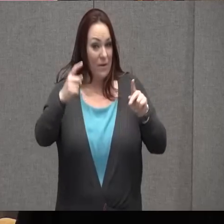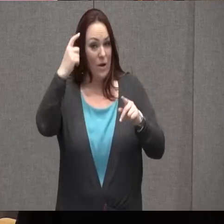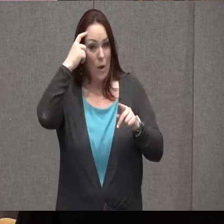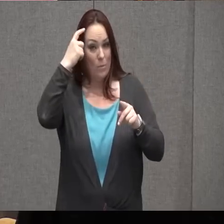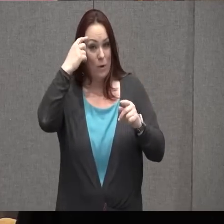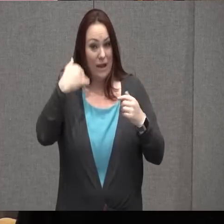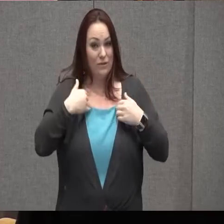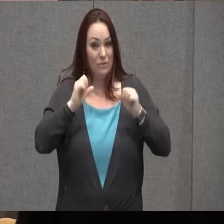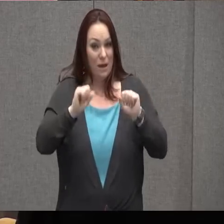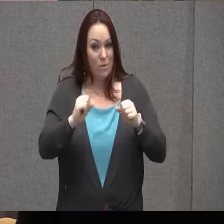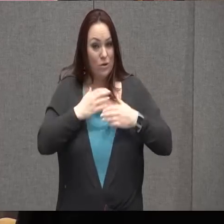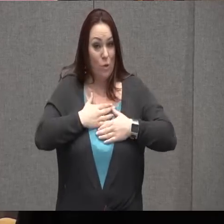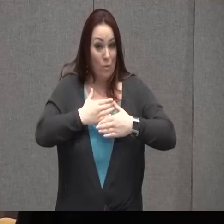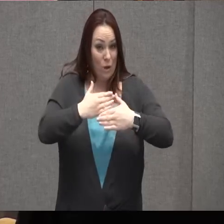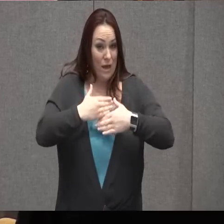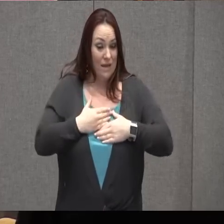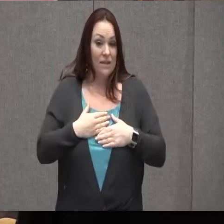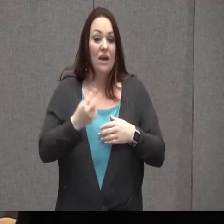We'll do two more.